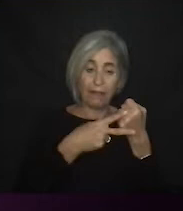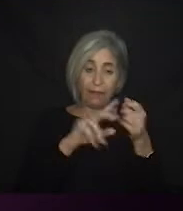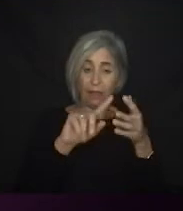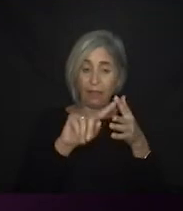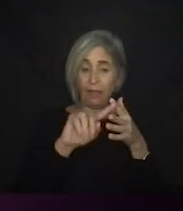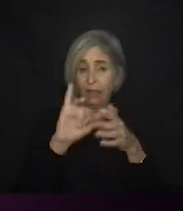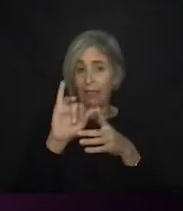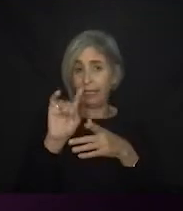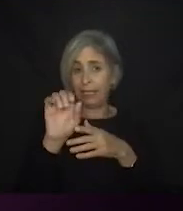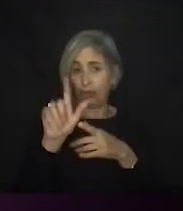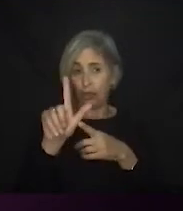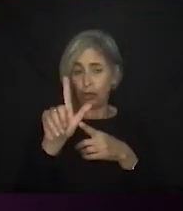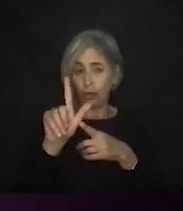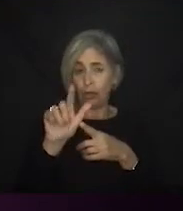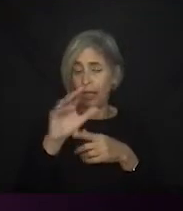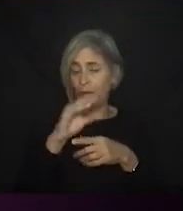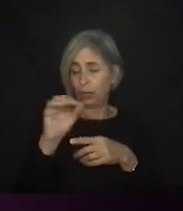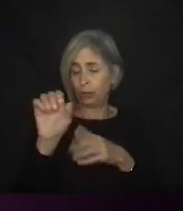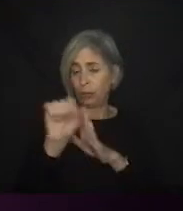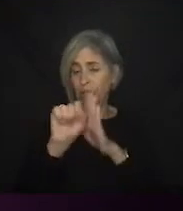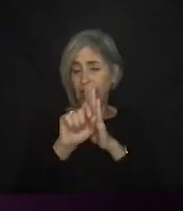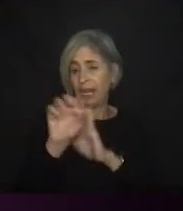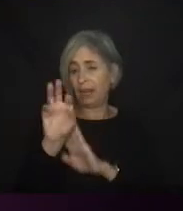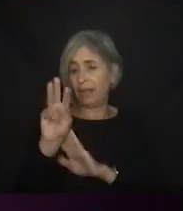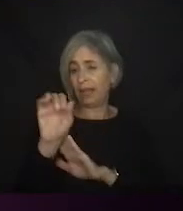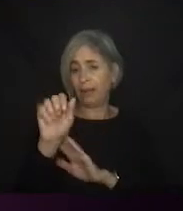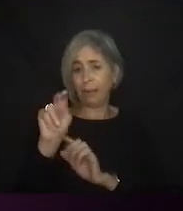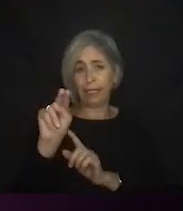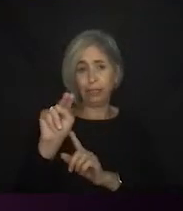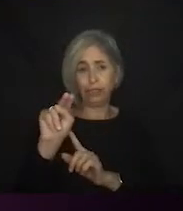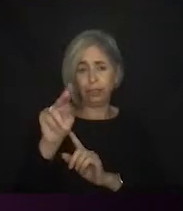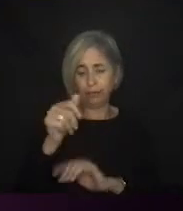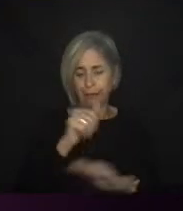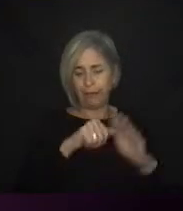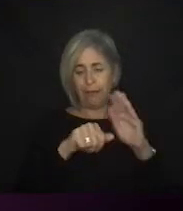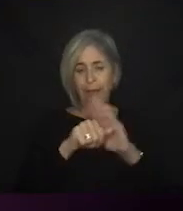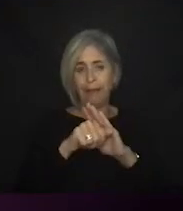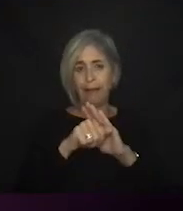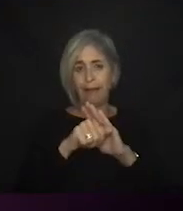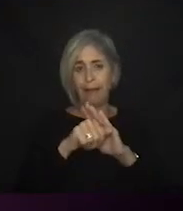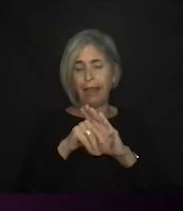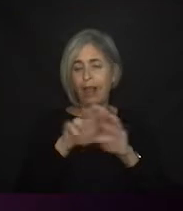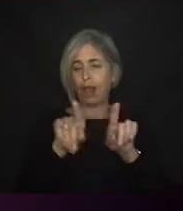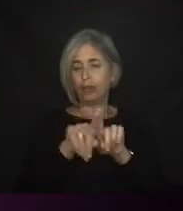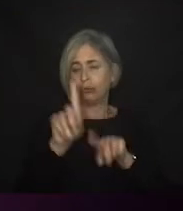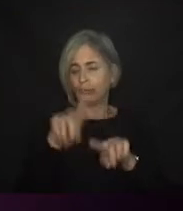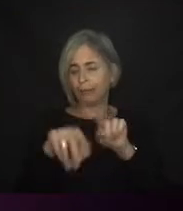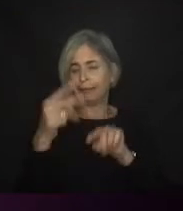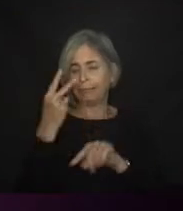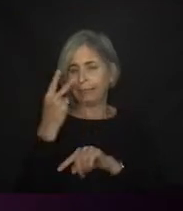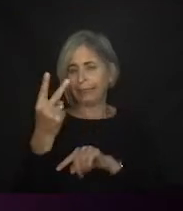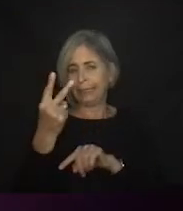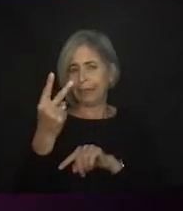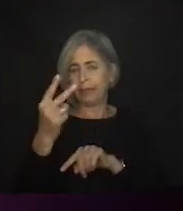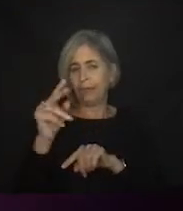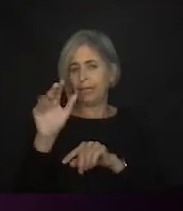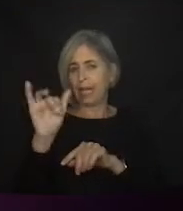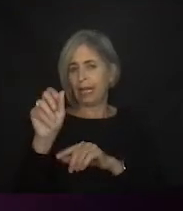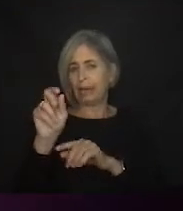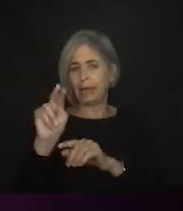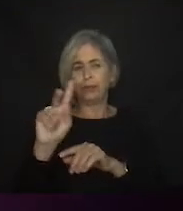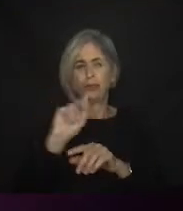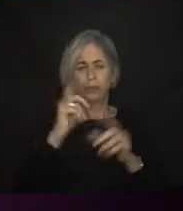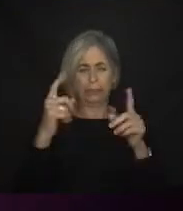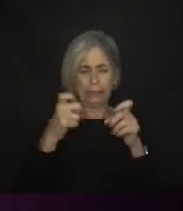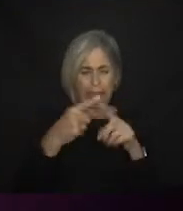and the animate state of the animation, I named it hidden, and I named it visible. And animation can get